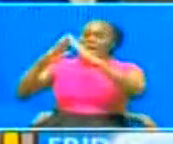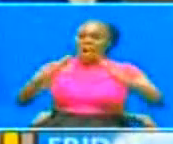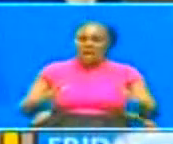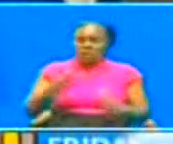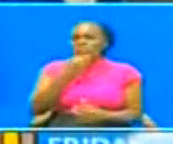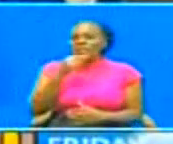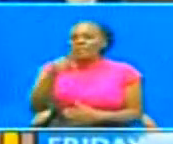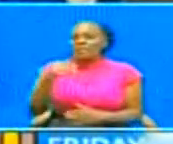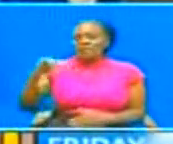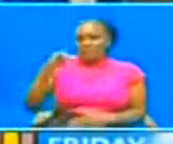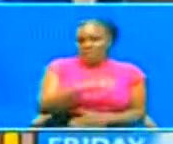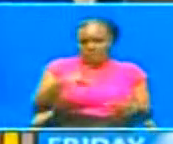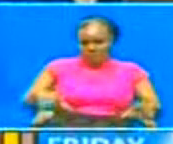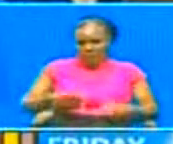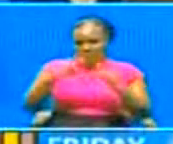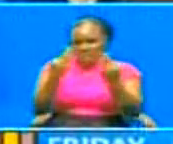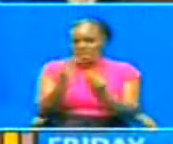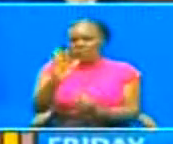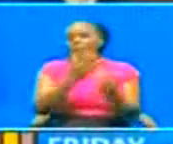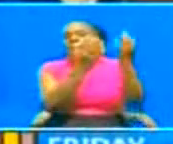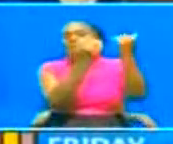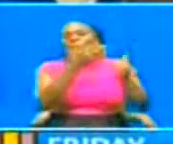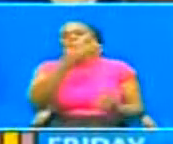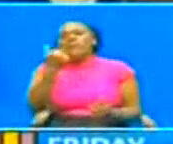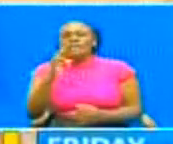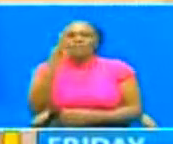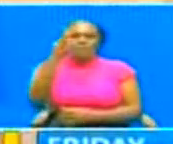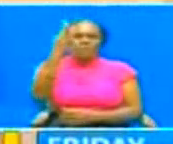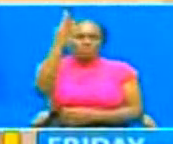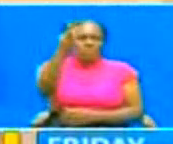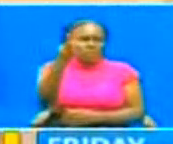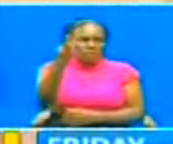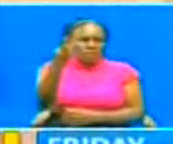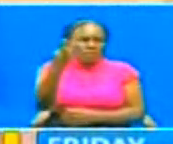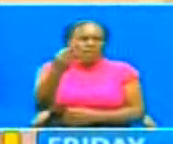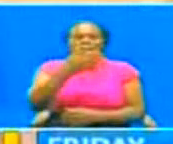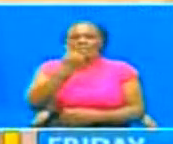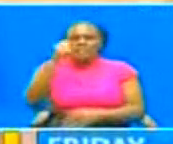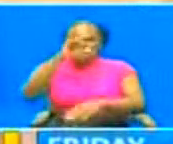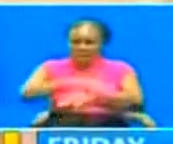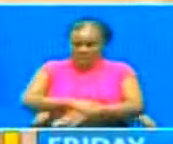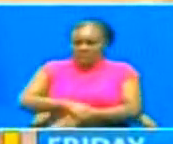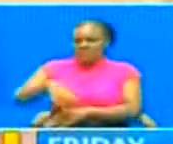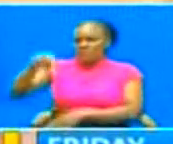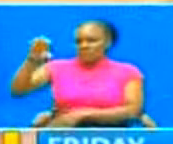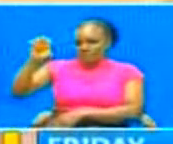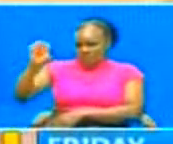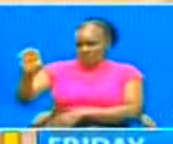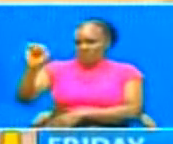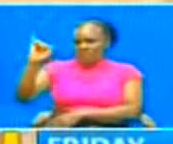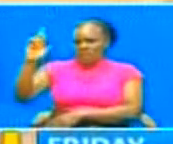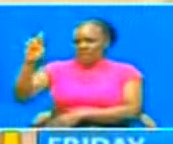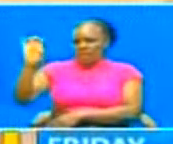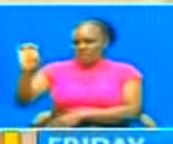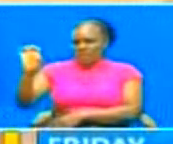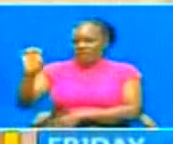Ibrahim lives with his family, but he still hopes for a better future for them. I better get E in IRE because